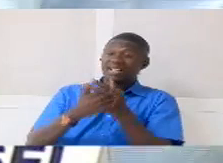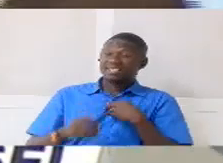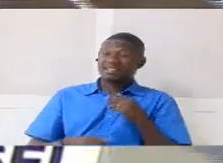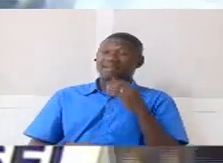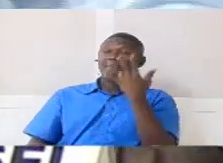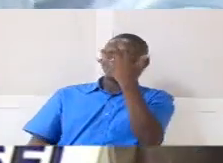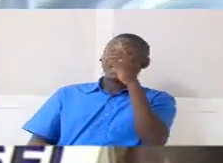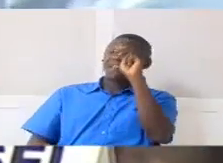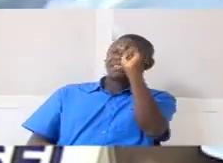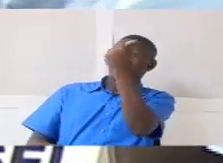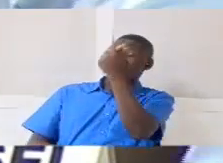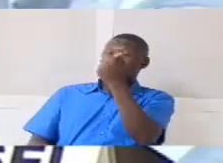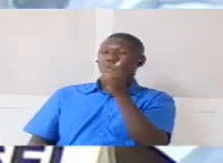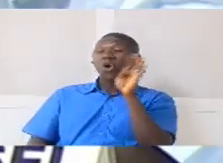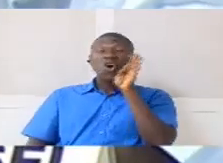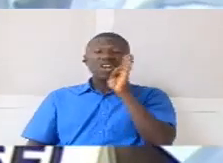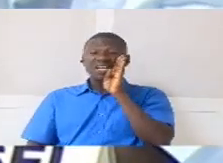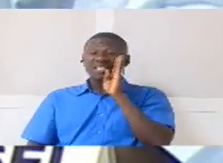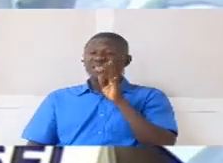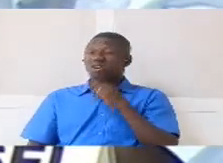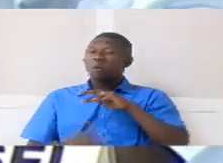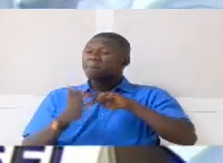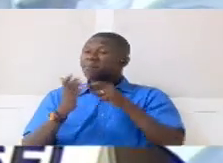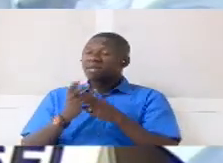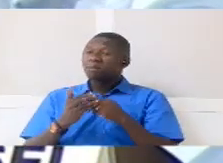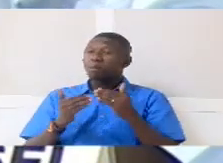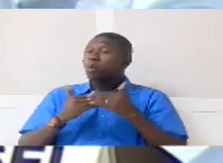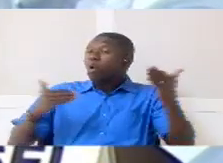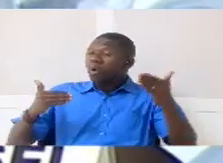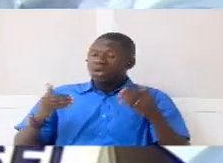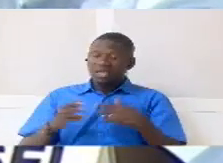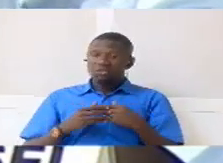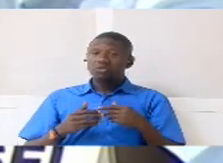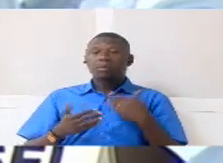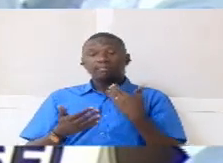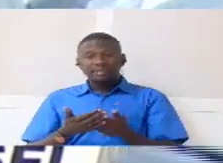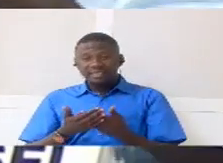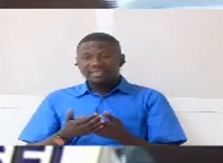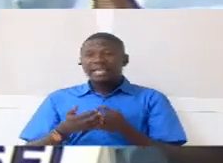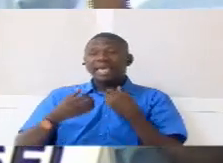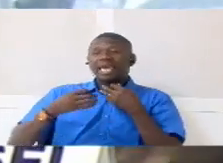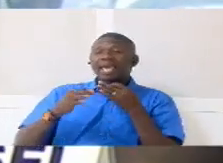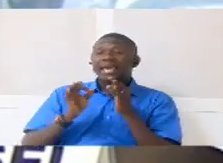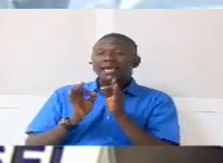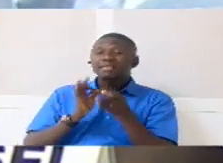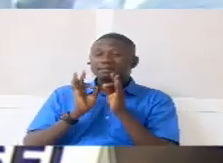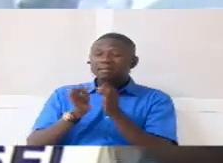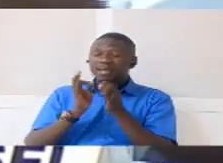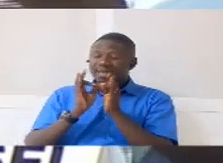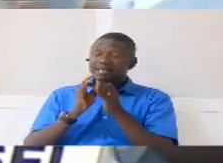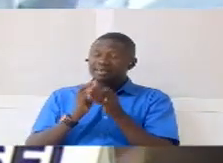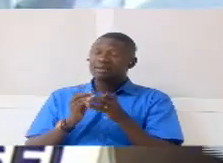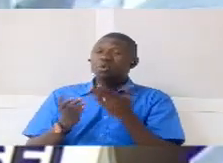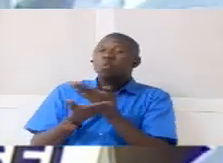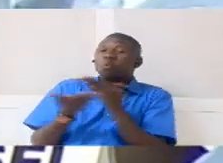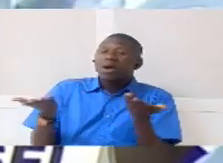much. Could you explain what you mean by what you've just said, that the prison was used as a, was